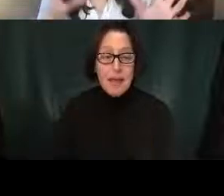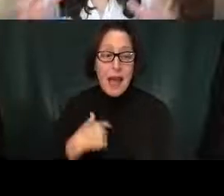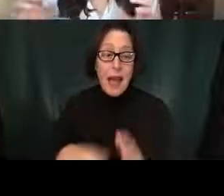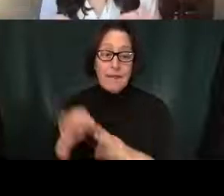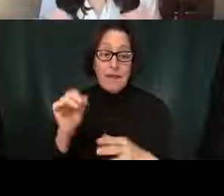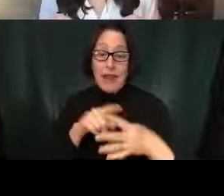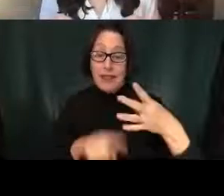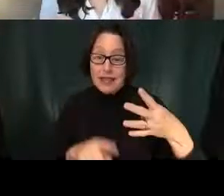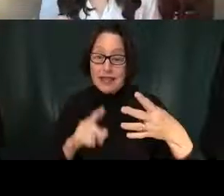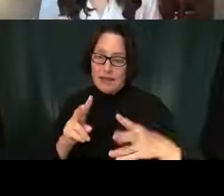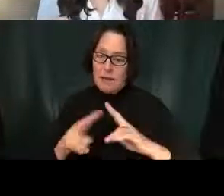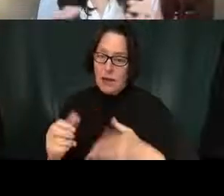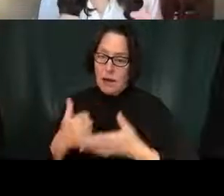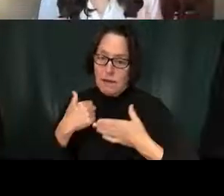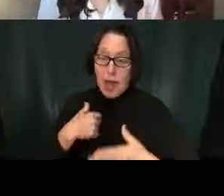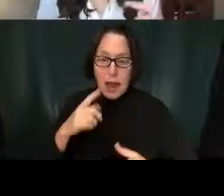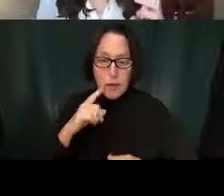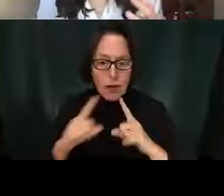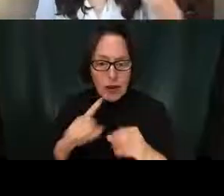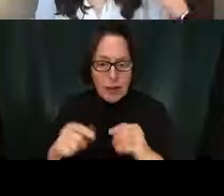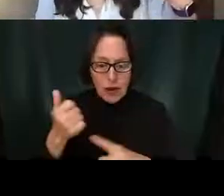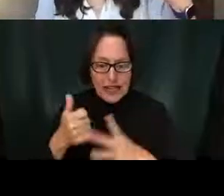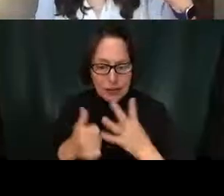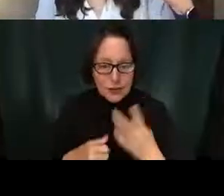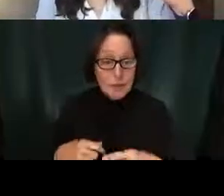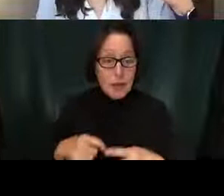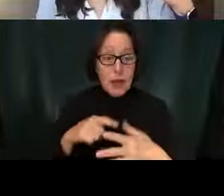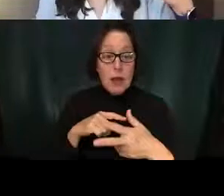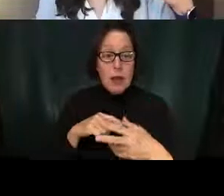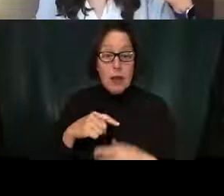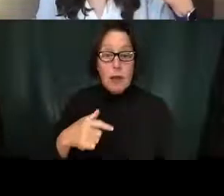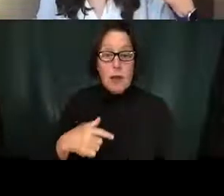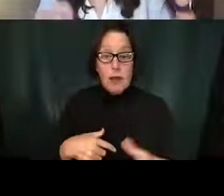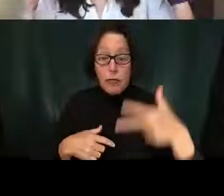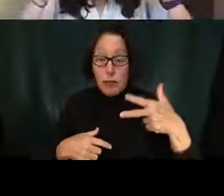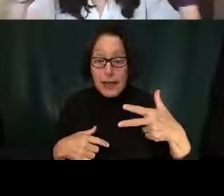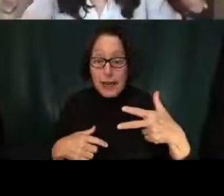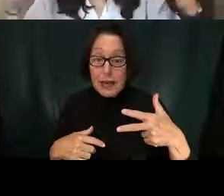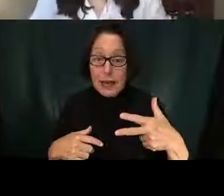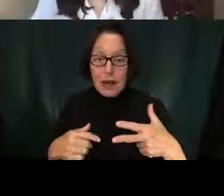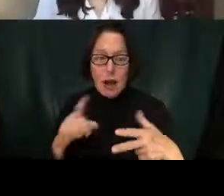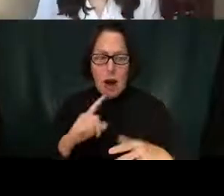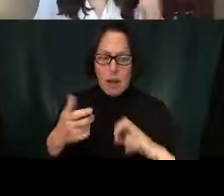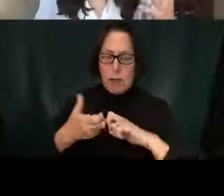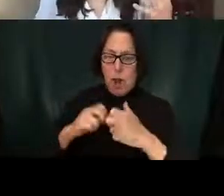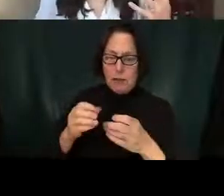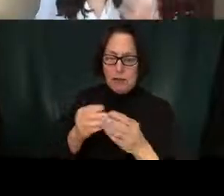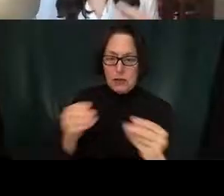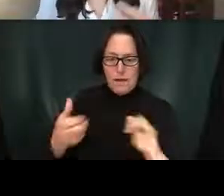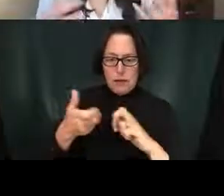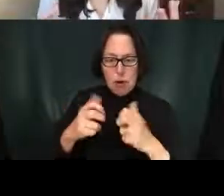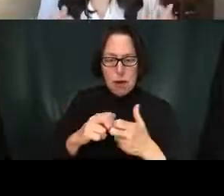and I'm going to talk about each of them. 3 are focused on really those like the problem solving process. And the